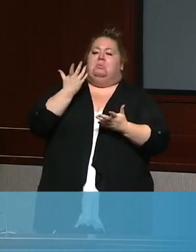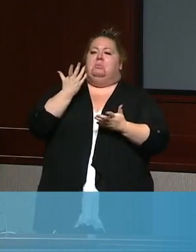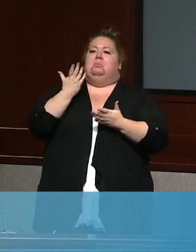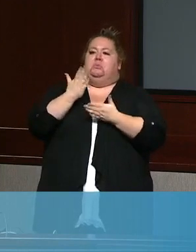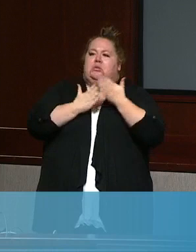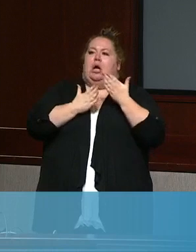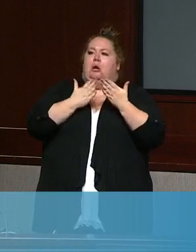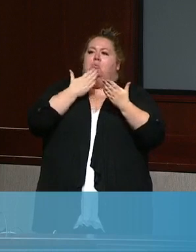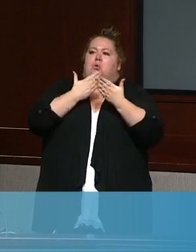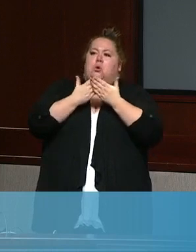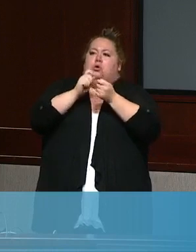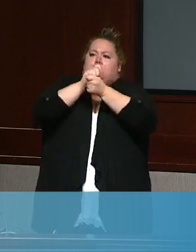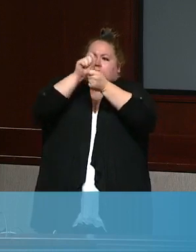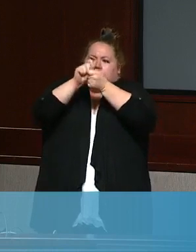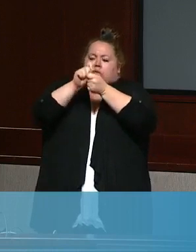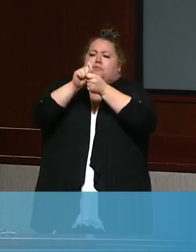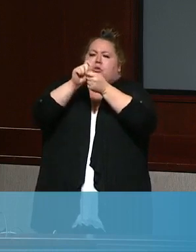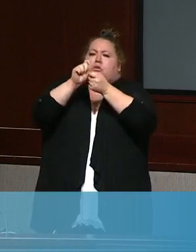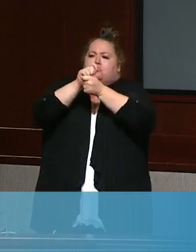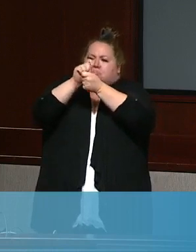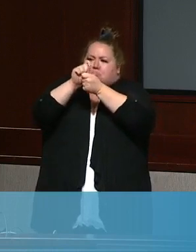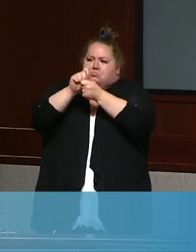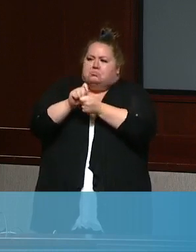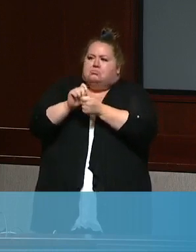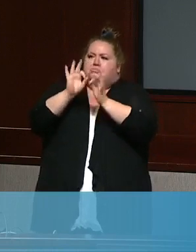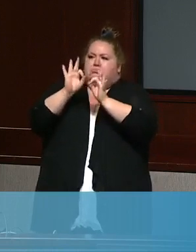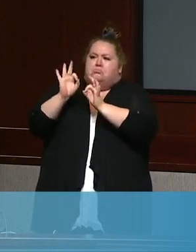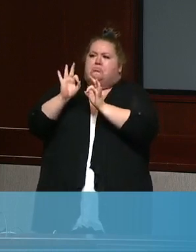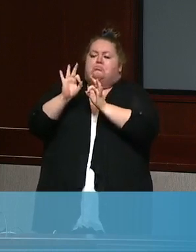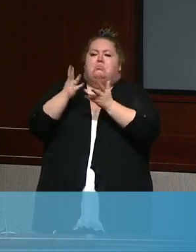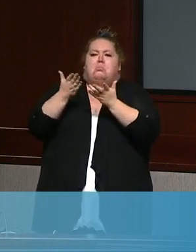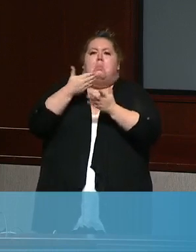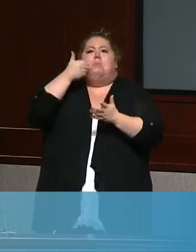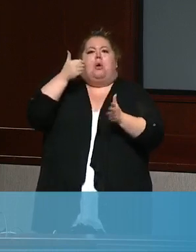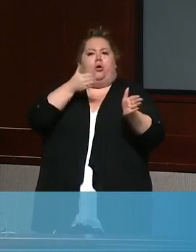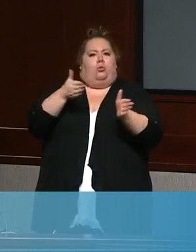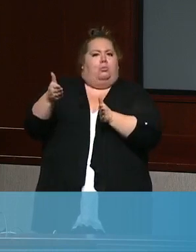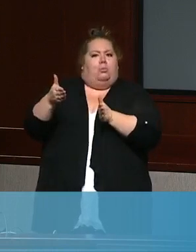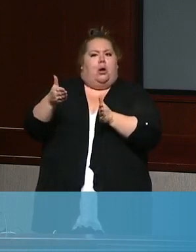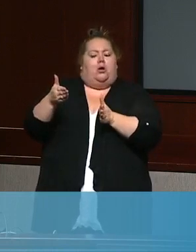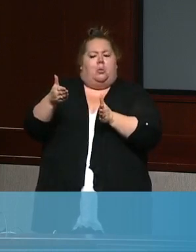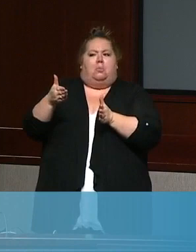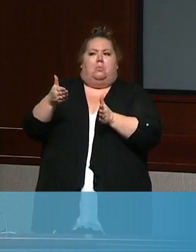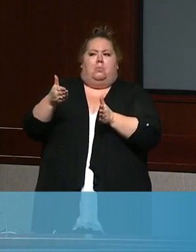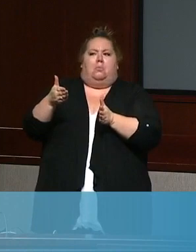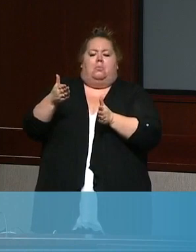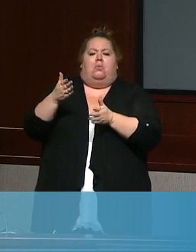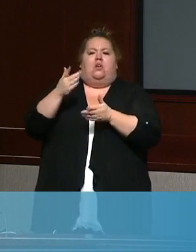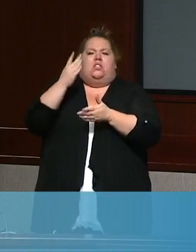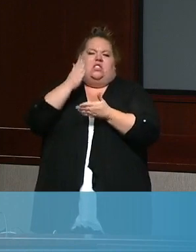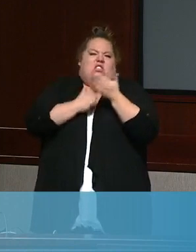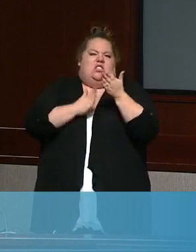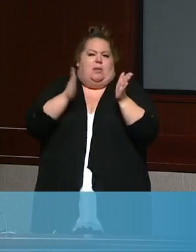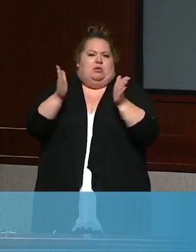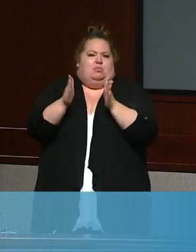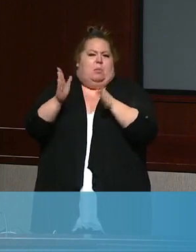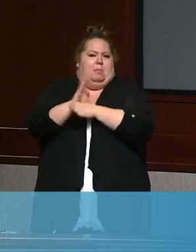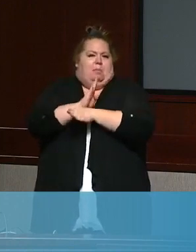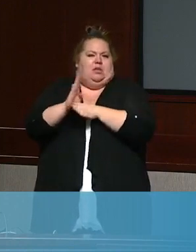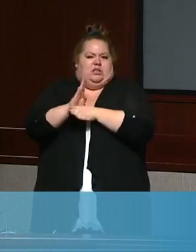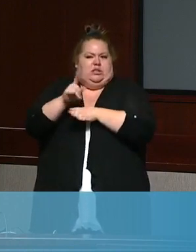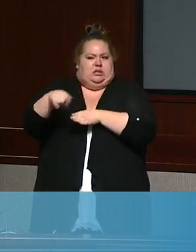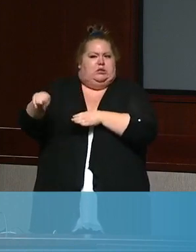some detail and better planning for our small businesses, for our business